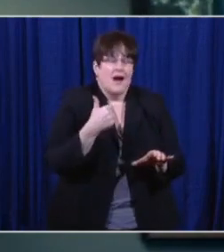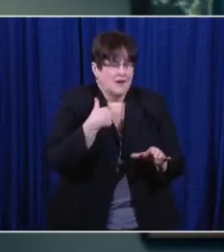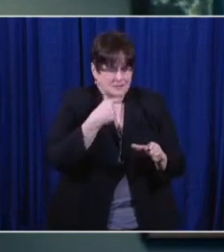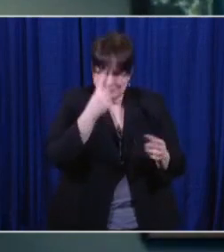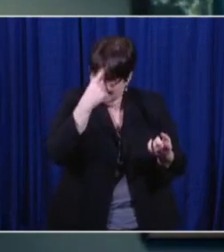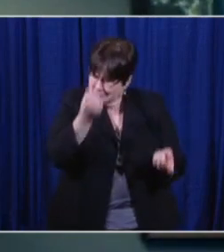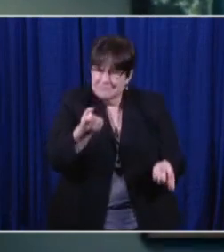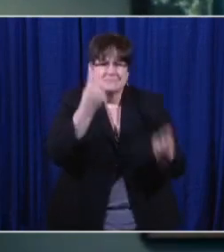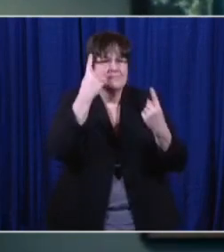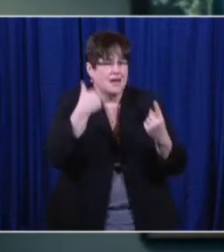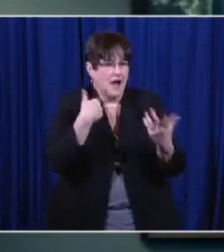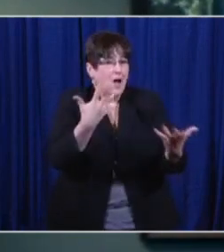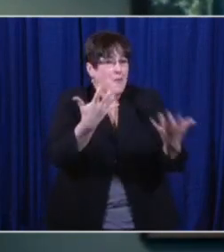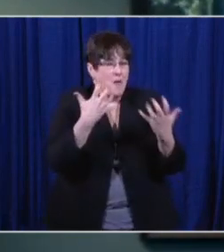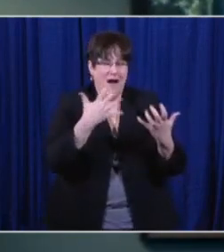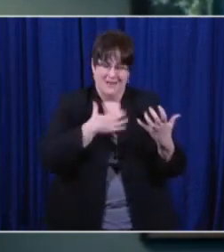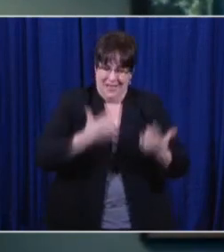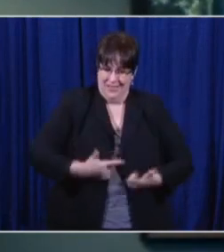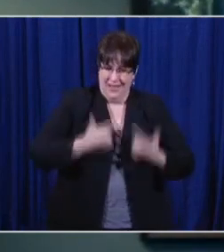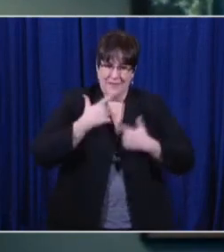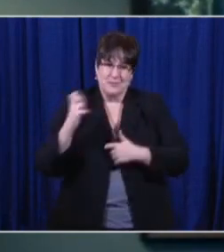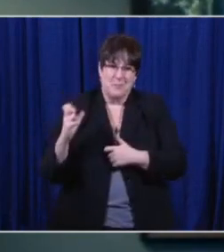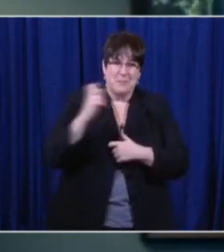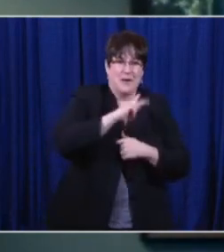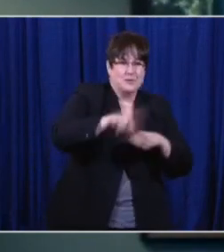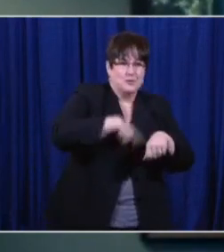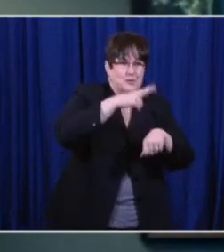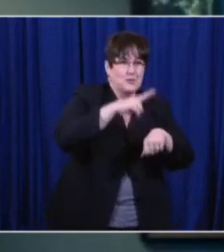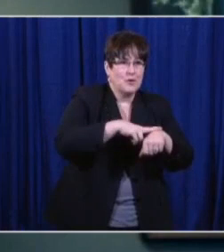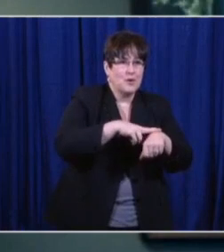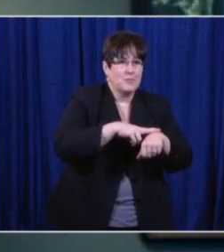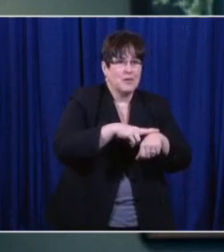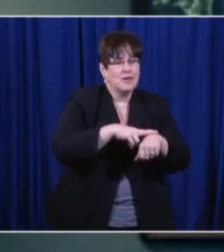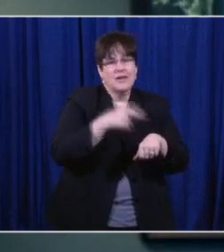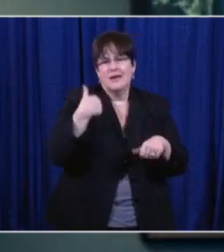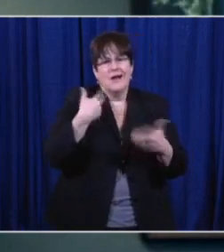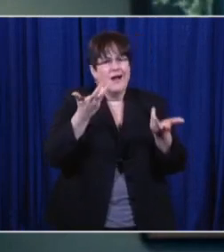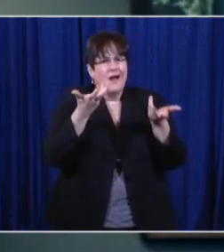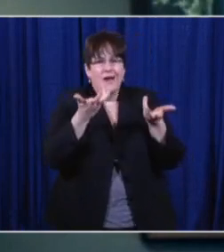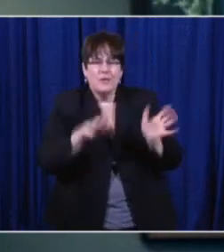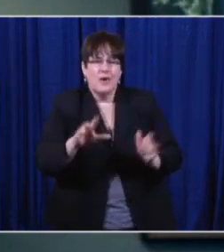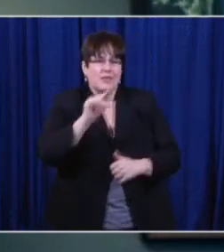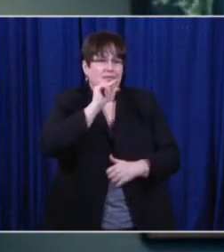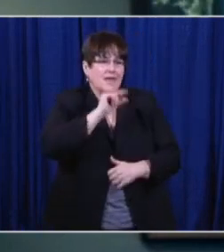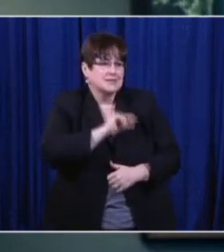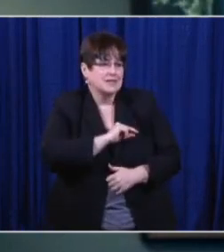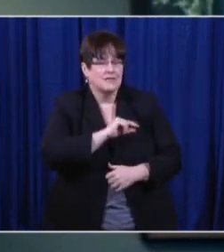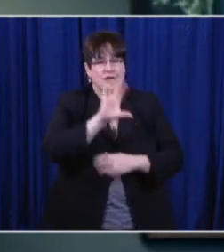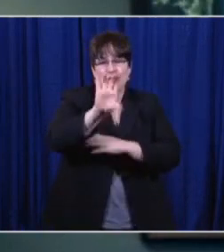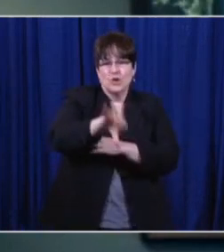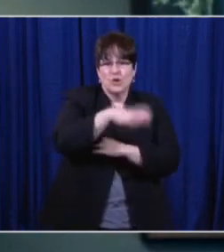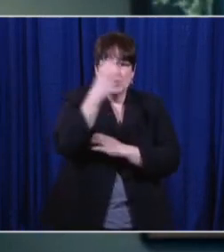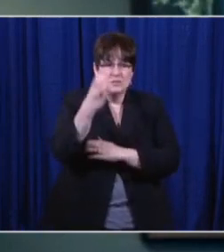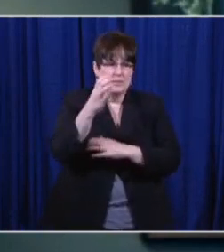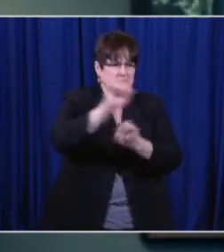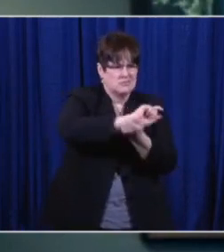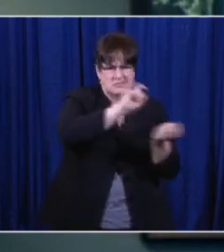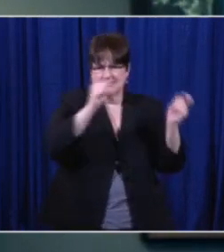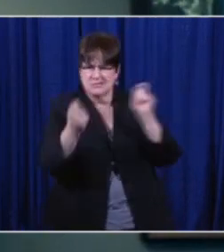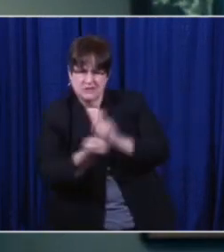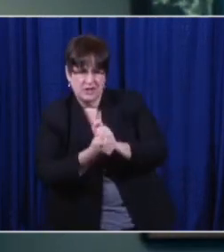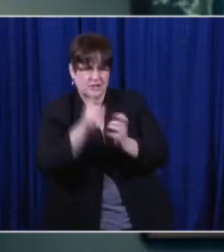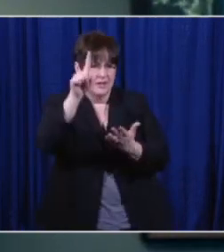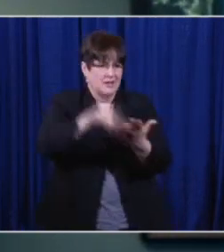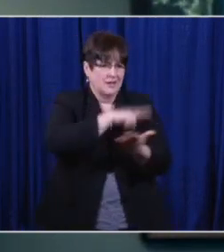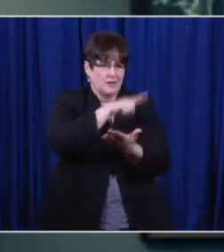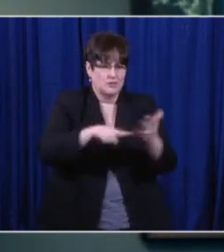The last thing I want to do is give up Thanksgiving and Christmas and the things that are coming we're looking forward to. But we've got to do it differently. We have